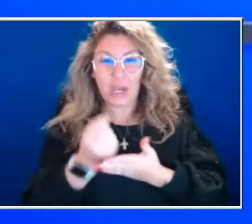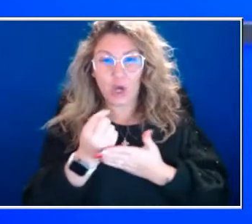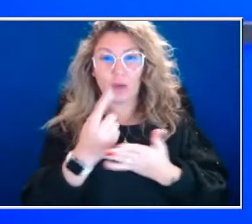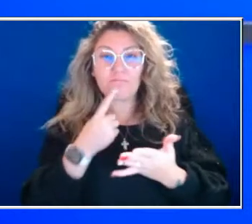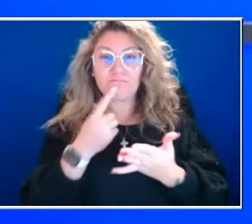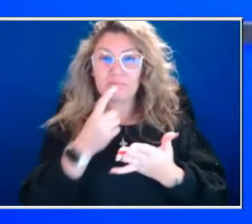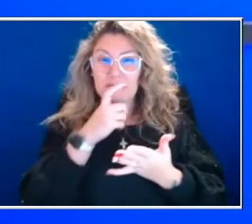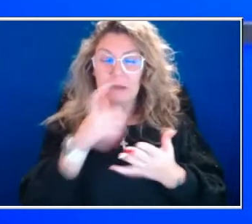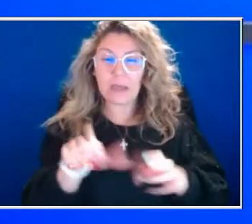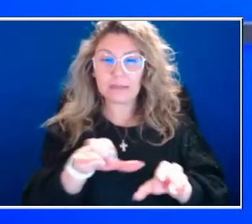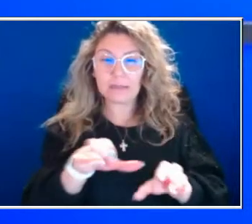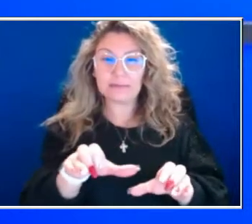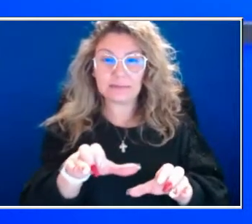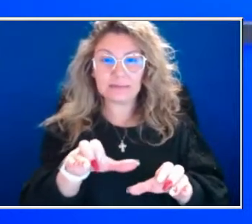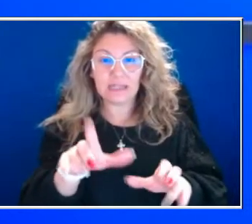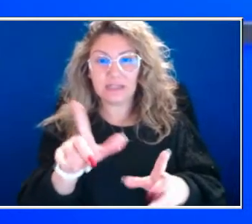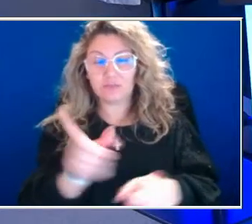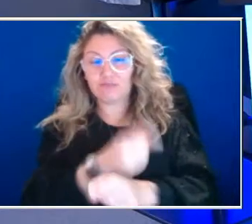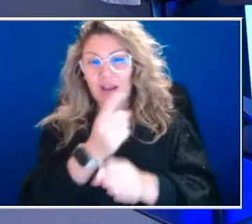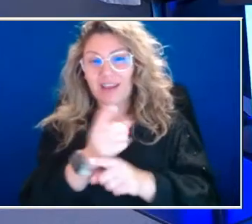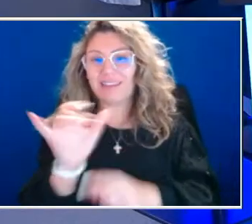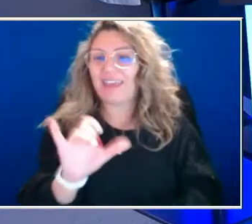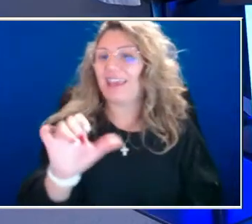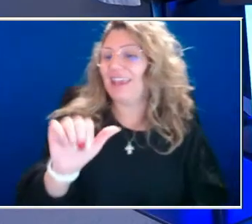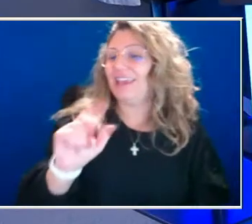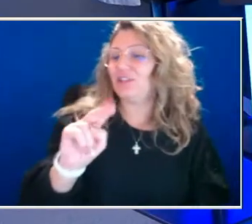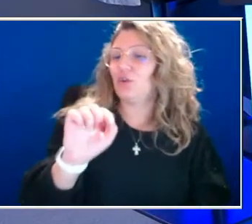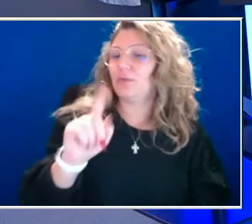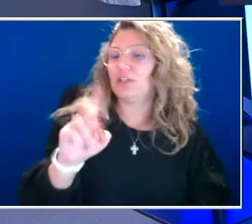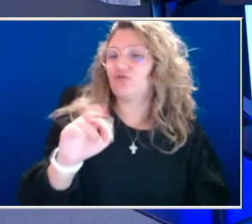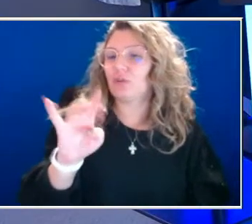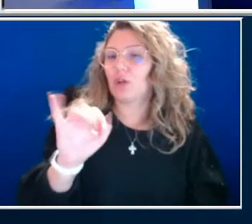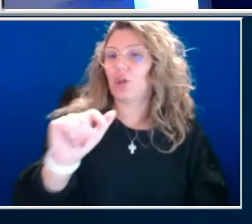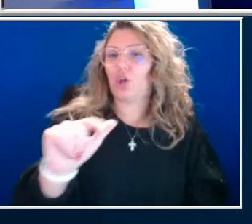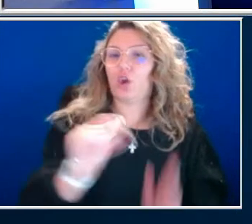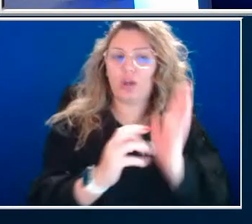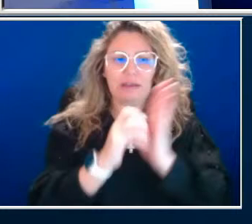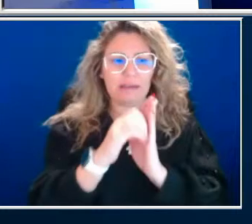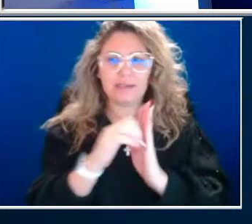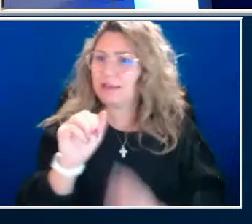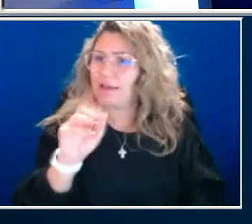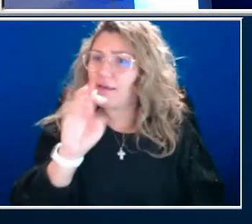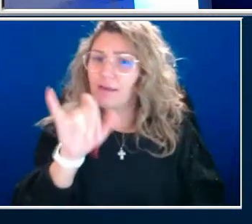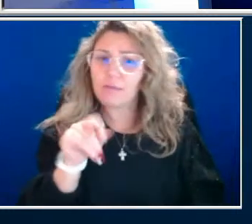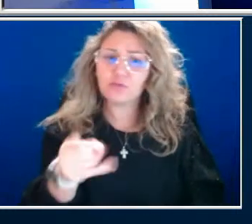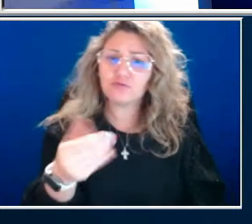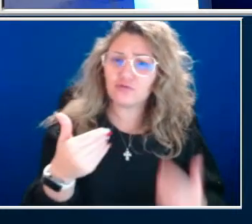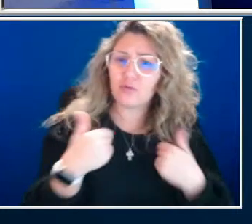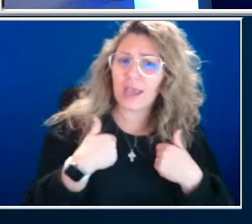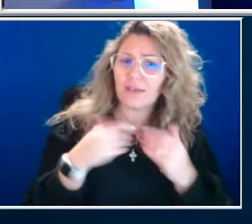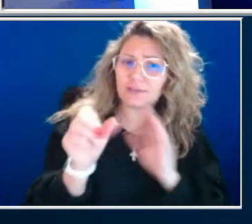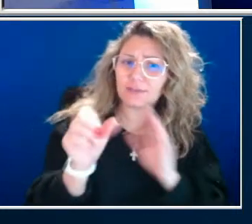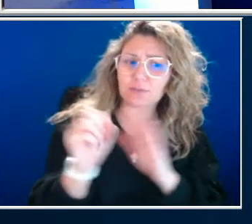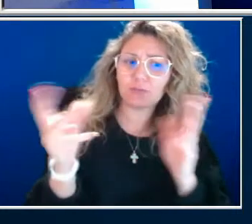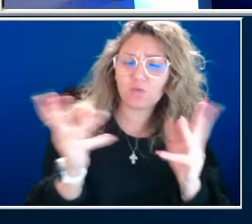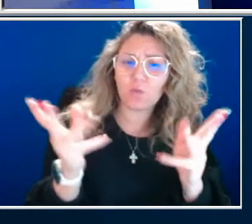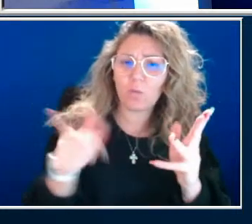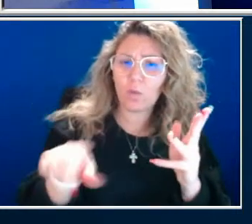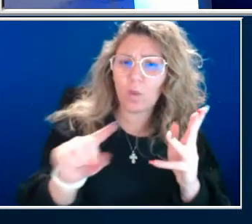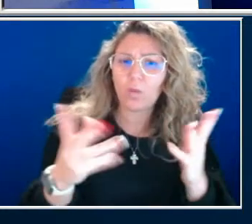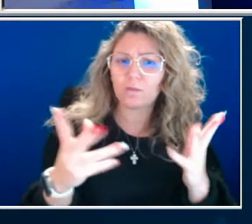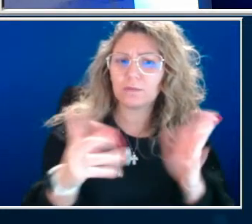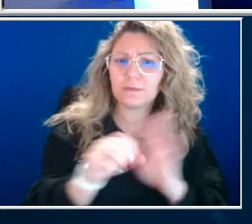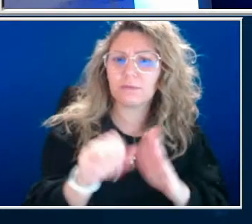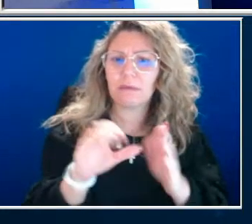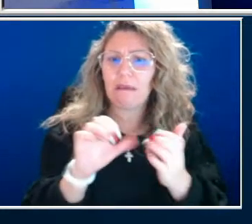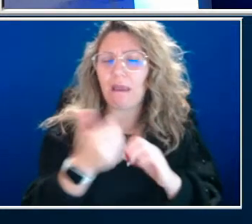cancer like endometrial cancer. So, Amy, did you have symptoms, menopause symptoms? What were they, and how bad were they,